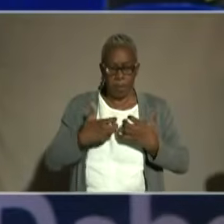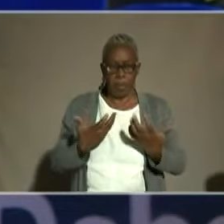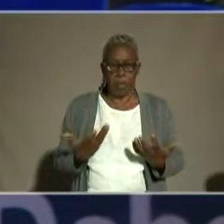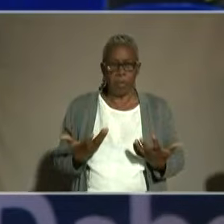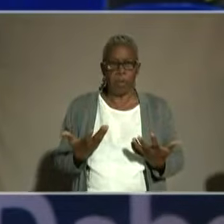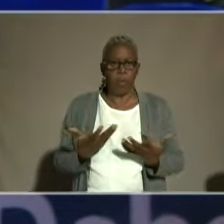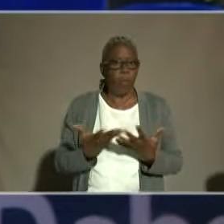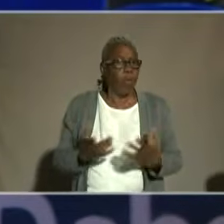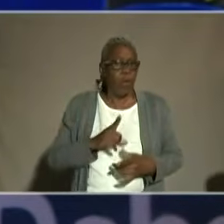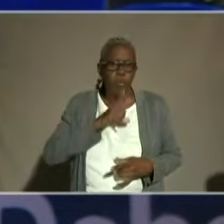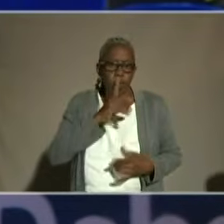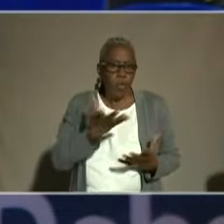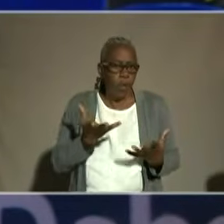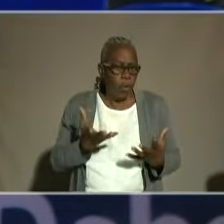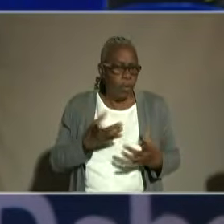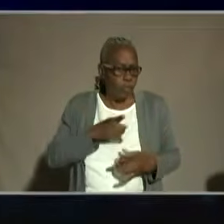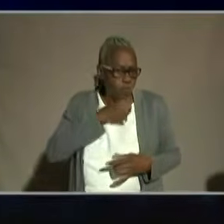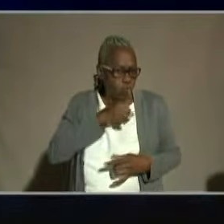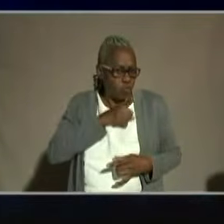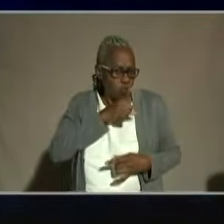Are you truly a Jamaican?